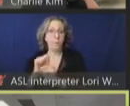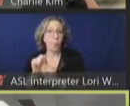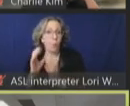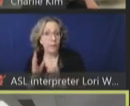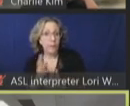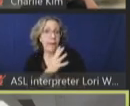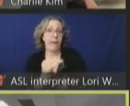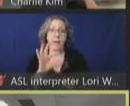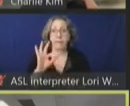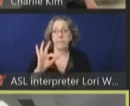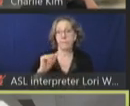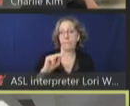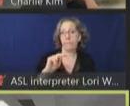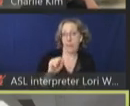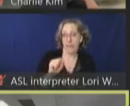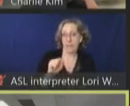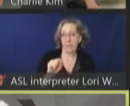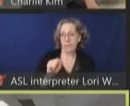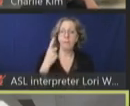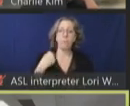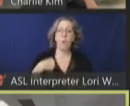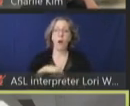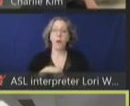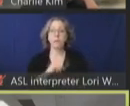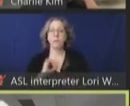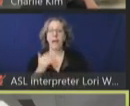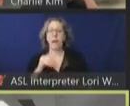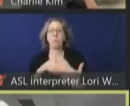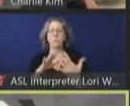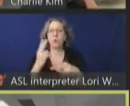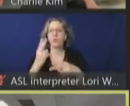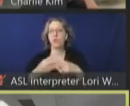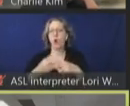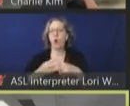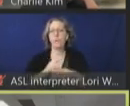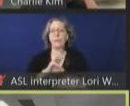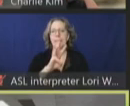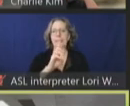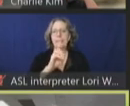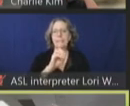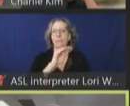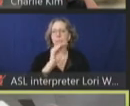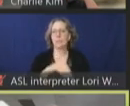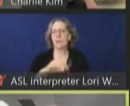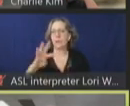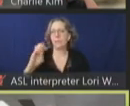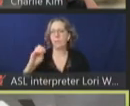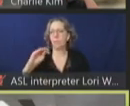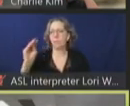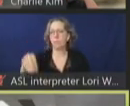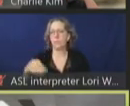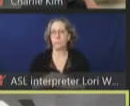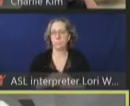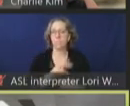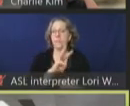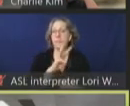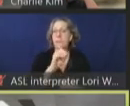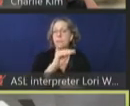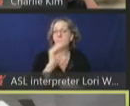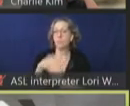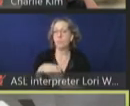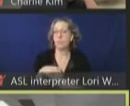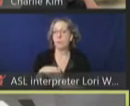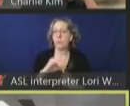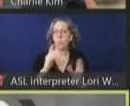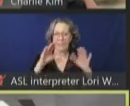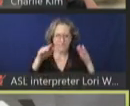this is a kind of a 60-40 approach. So about 60% of our energy goes into making